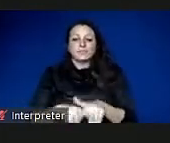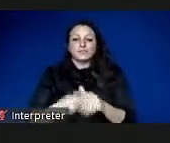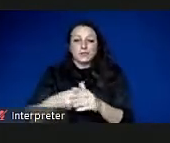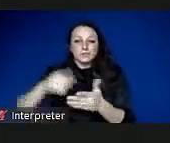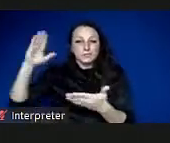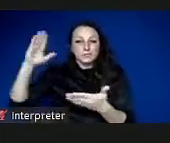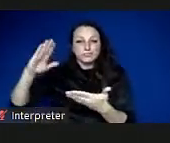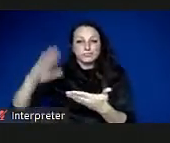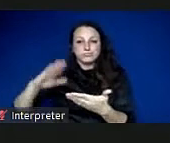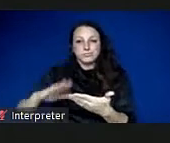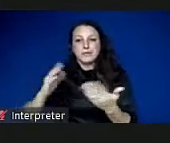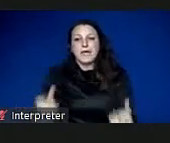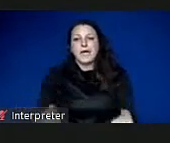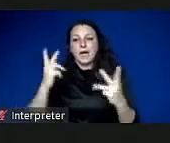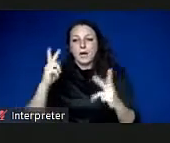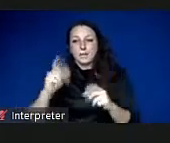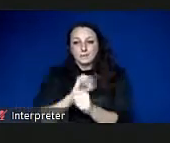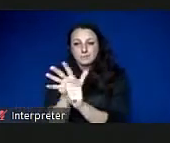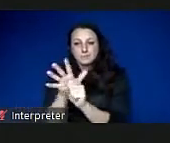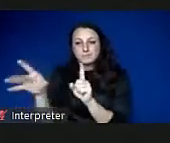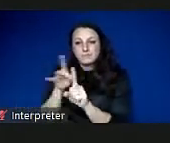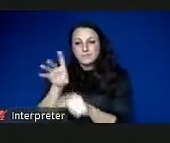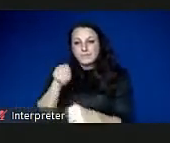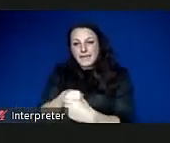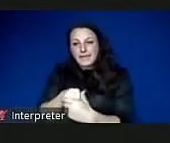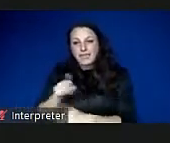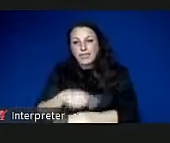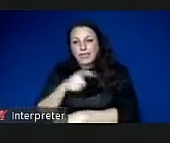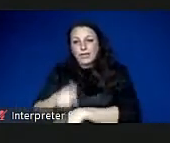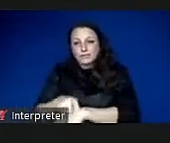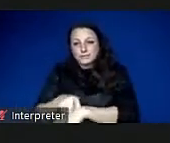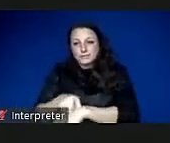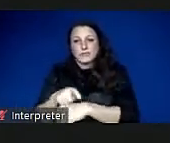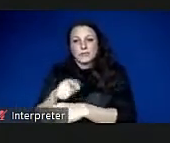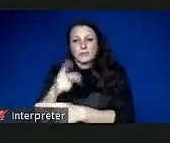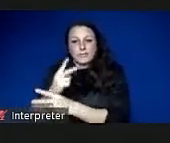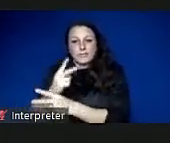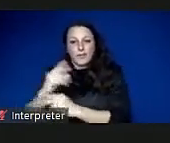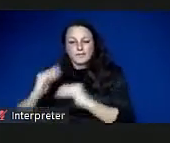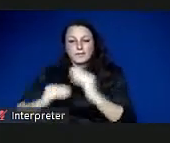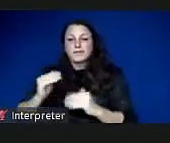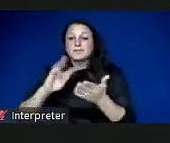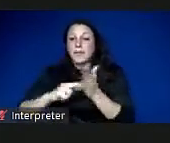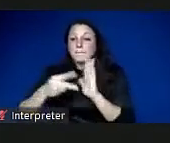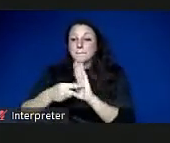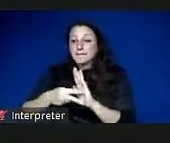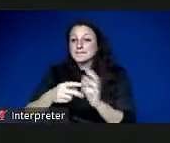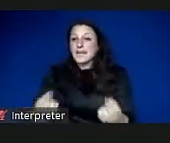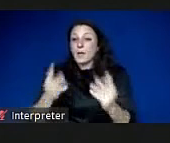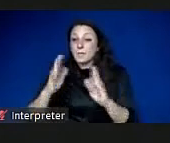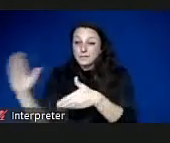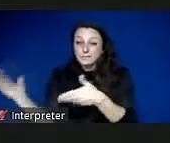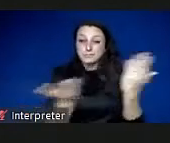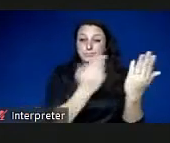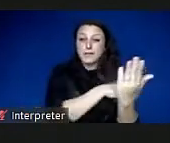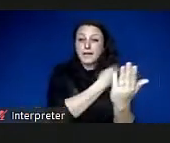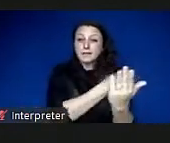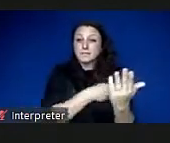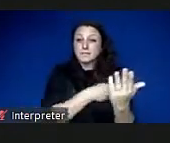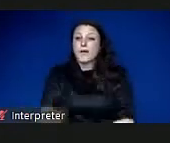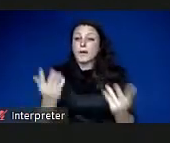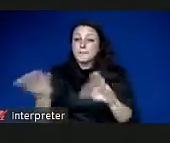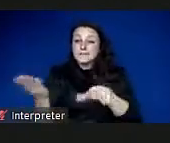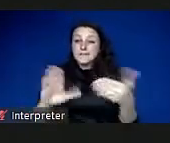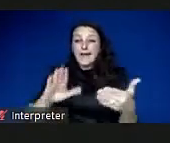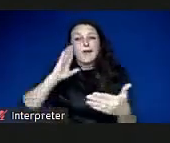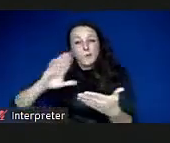facilities dramatically, which means that it will start to decrease hospitalizations and deaths associated with this illness. And